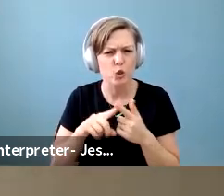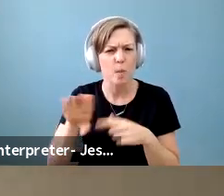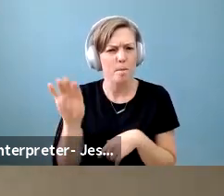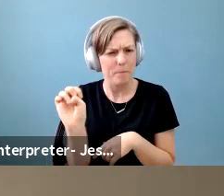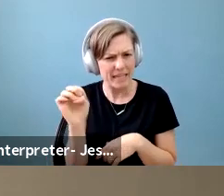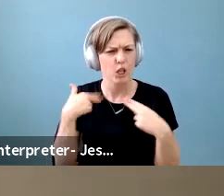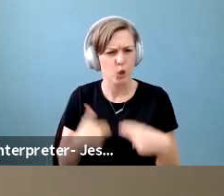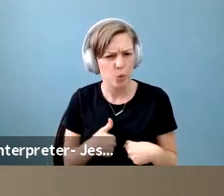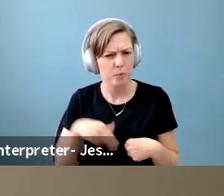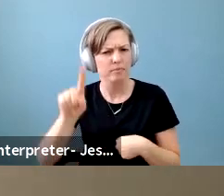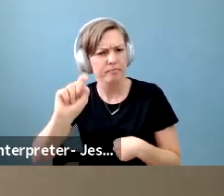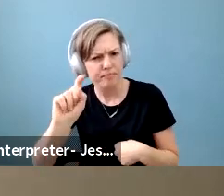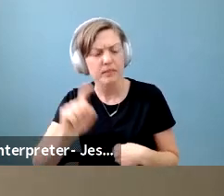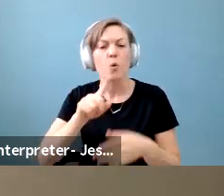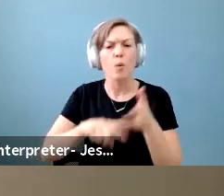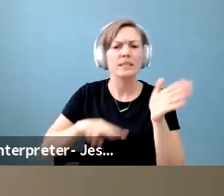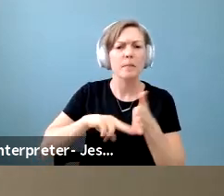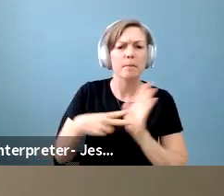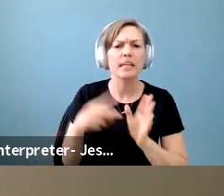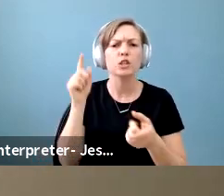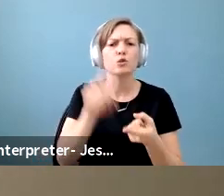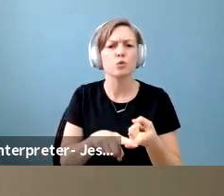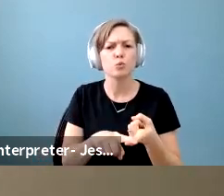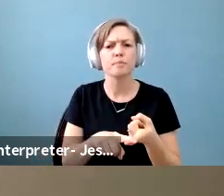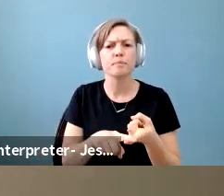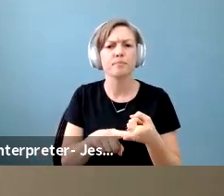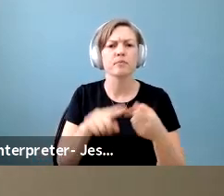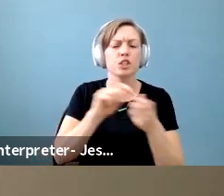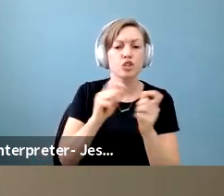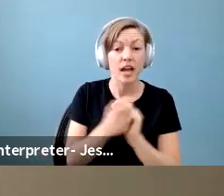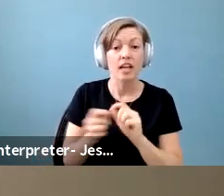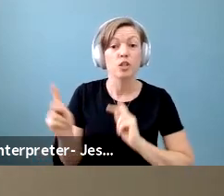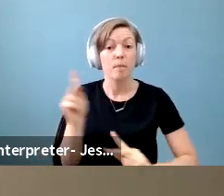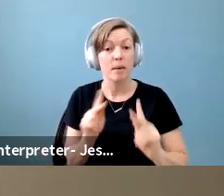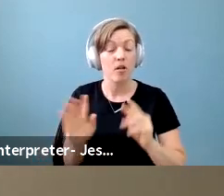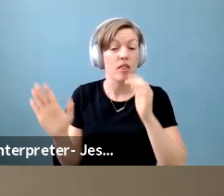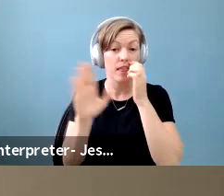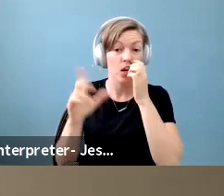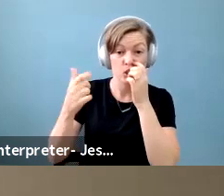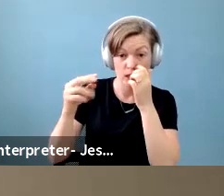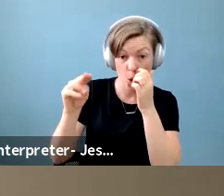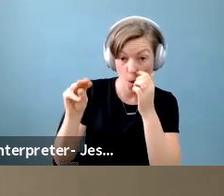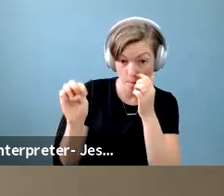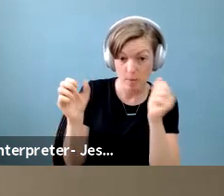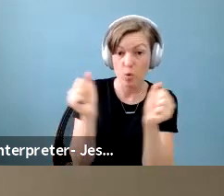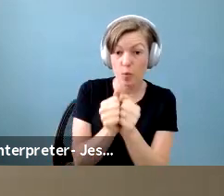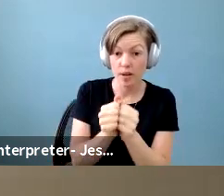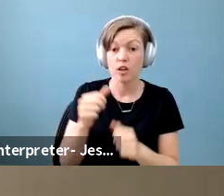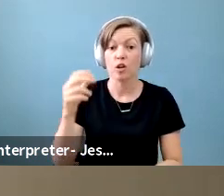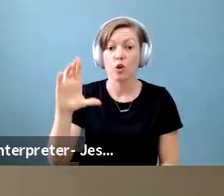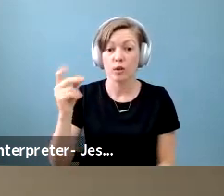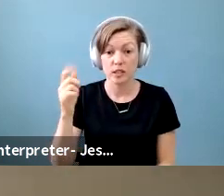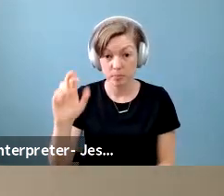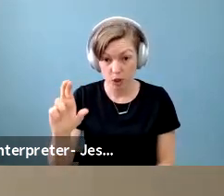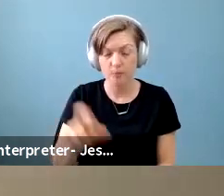does it mean to change people's genomes with CRISPR?